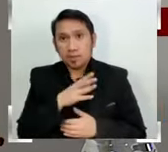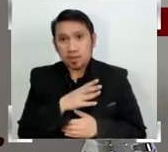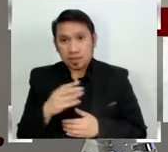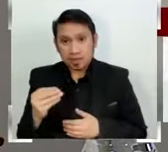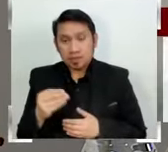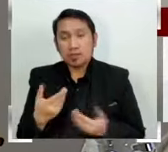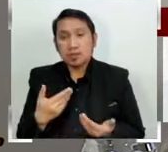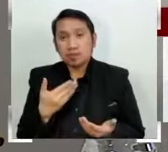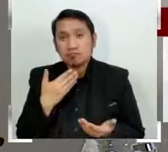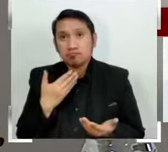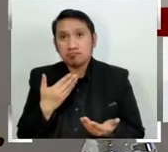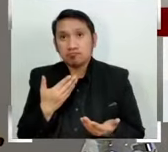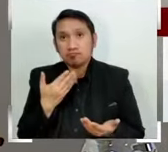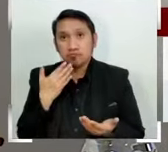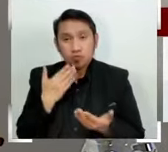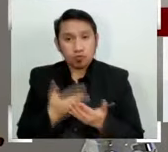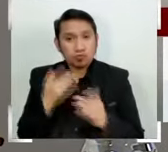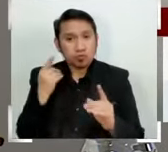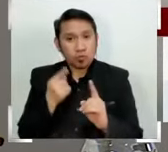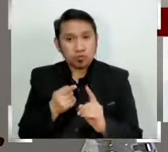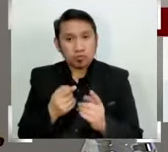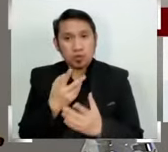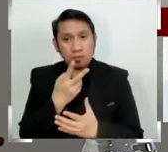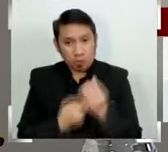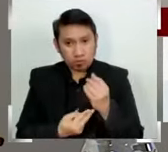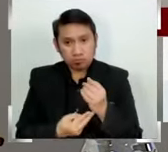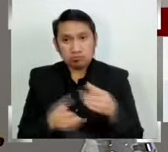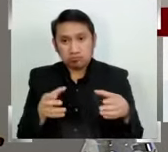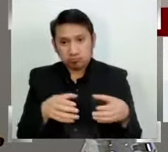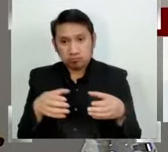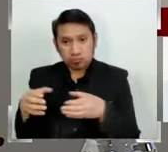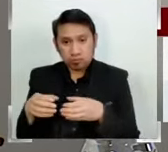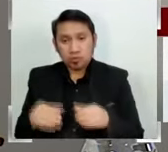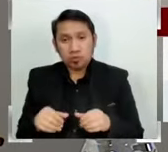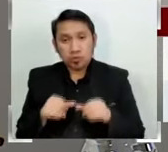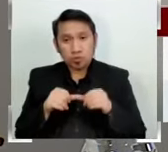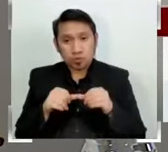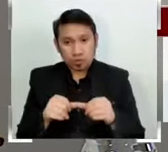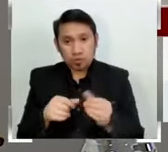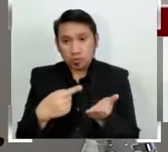goodwill on both parties to continue to discuss